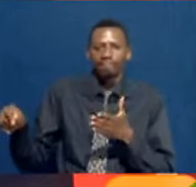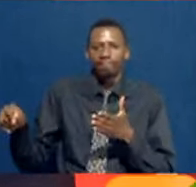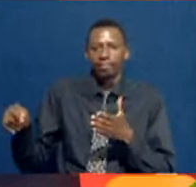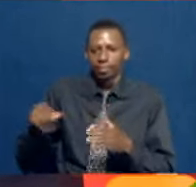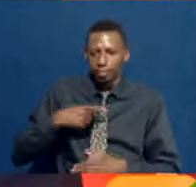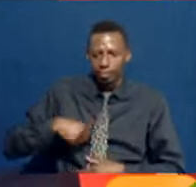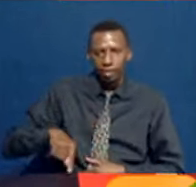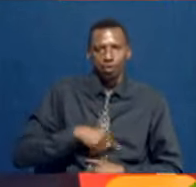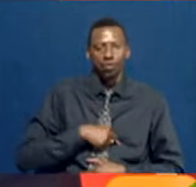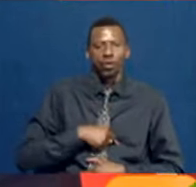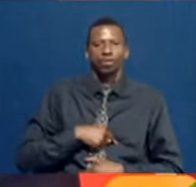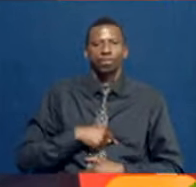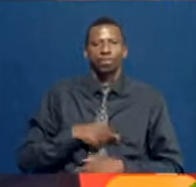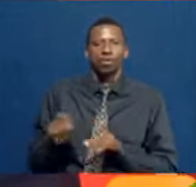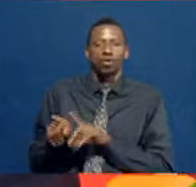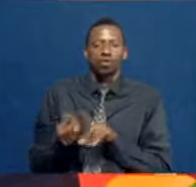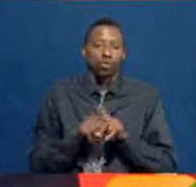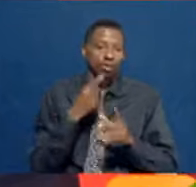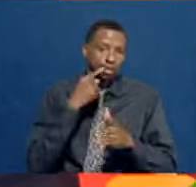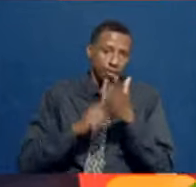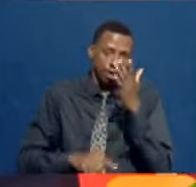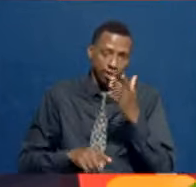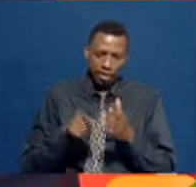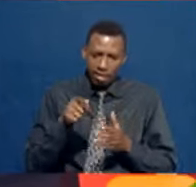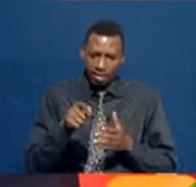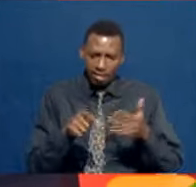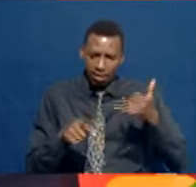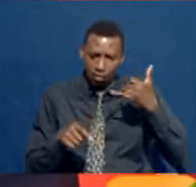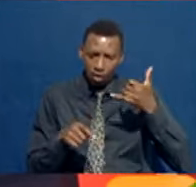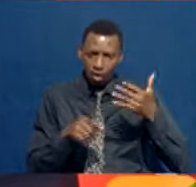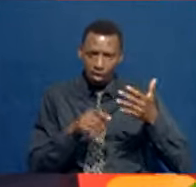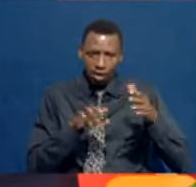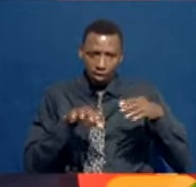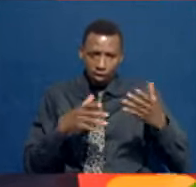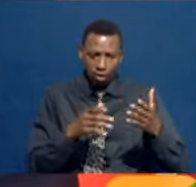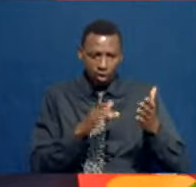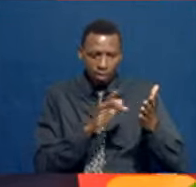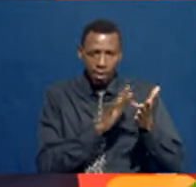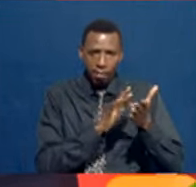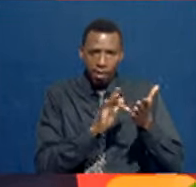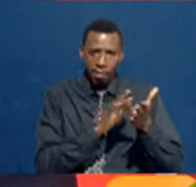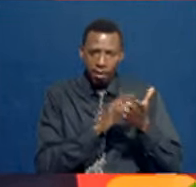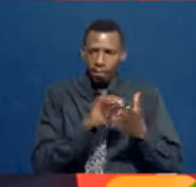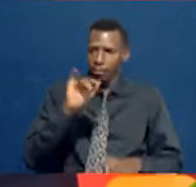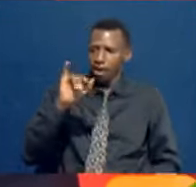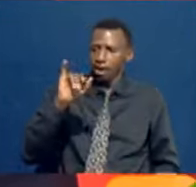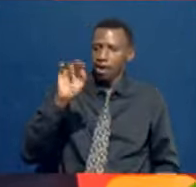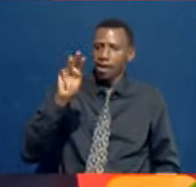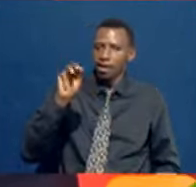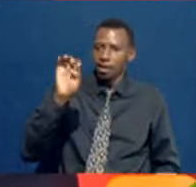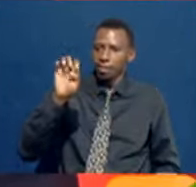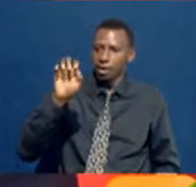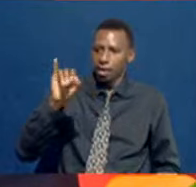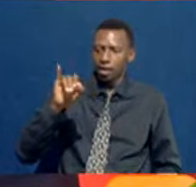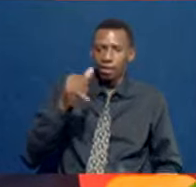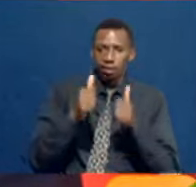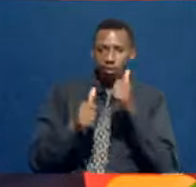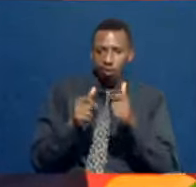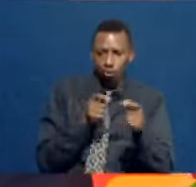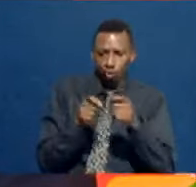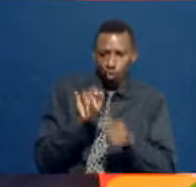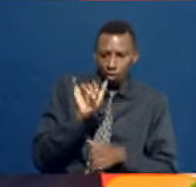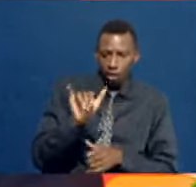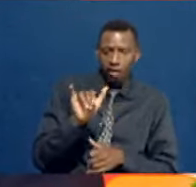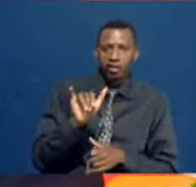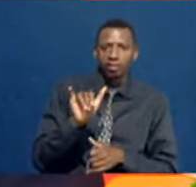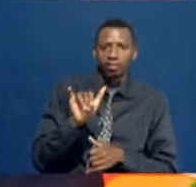We've pushed further that the gadget, the IMEI that is that's running that particular live feature,